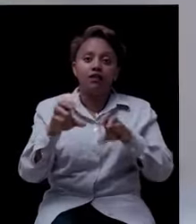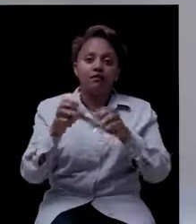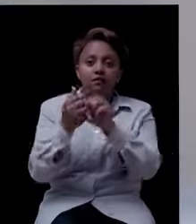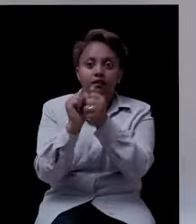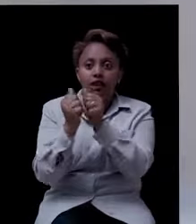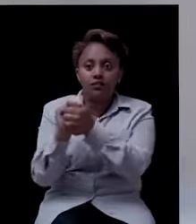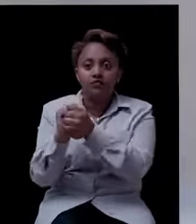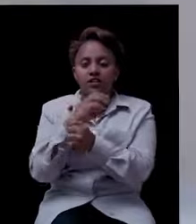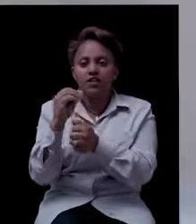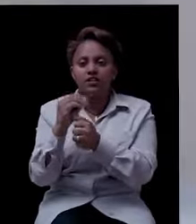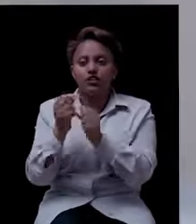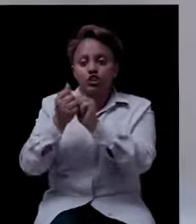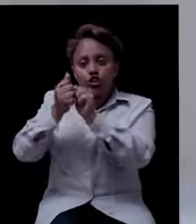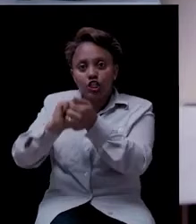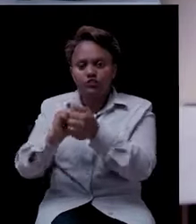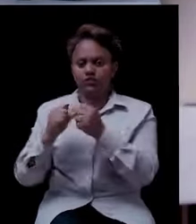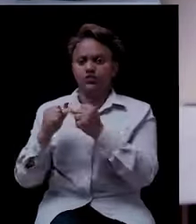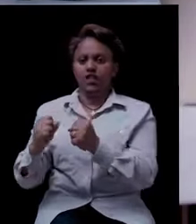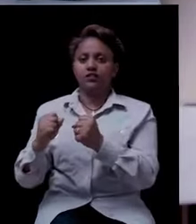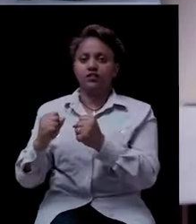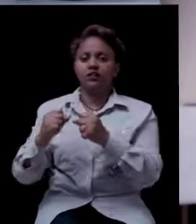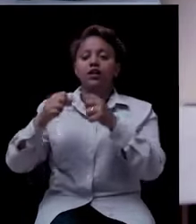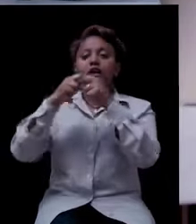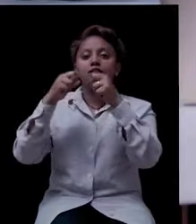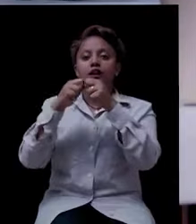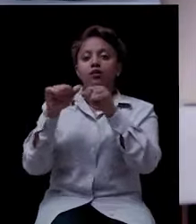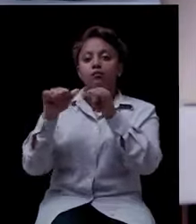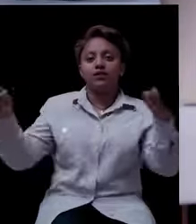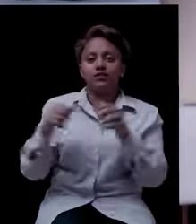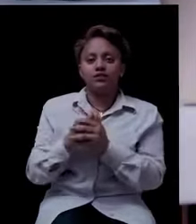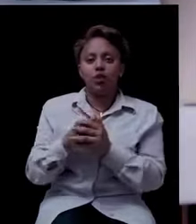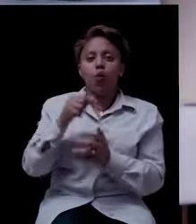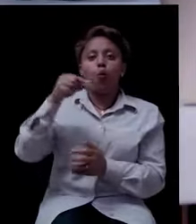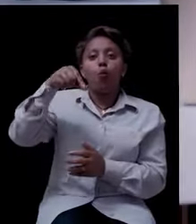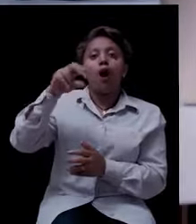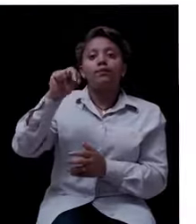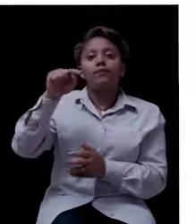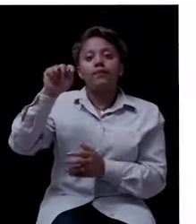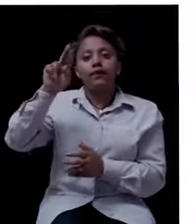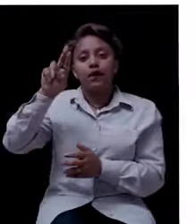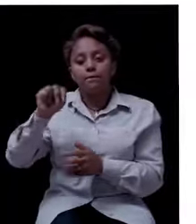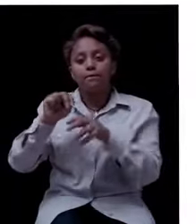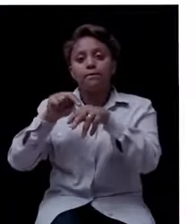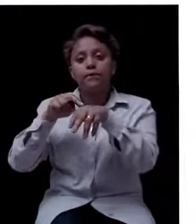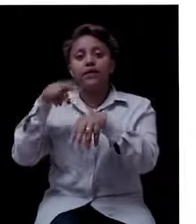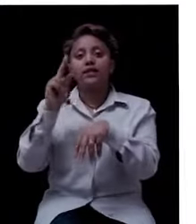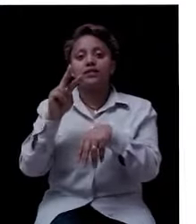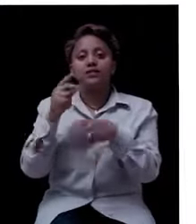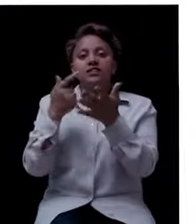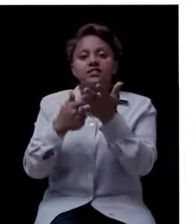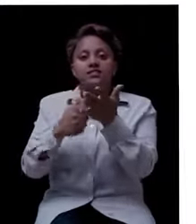strengths and electrical patterns. The quantum effect begins at this level. Materials will